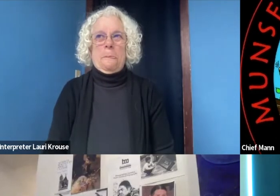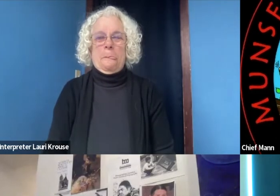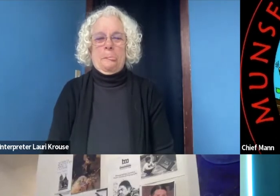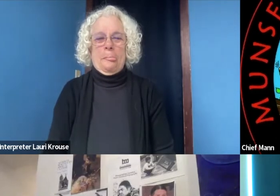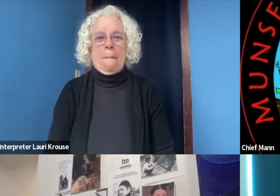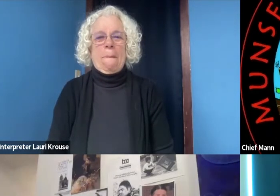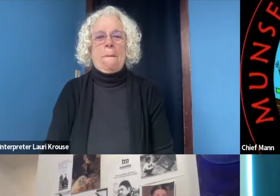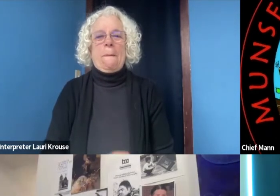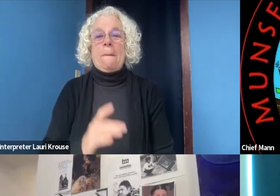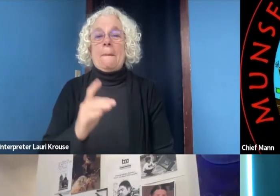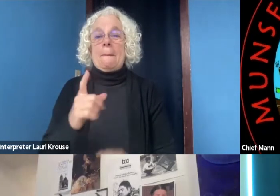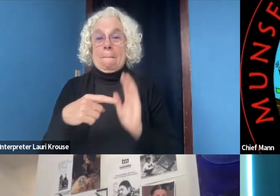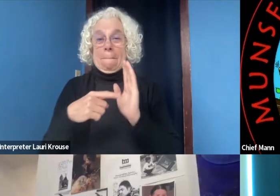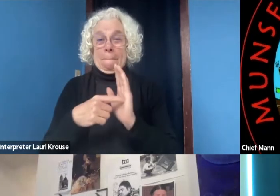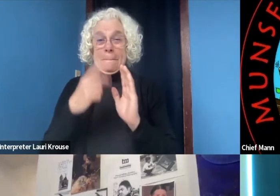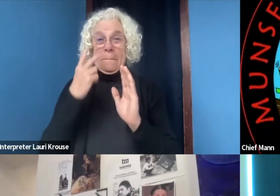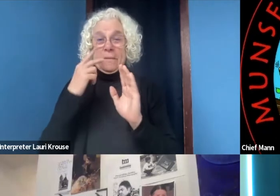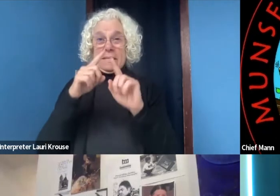The story that